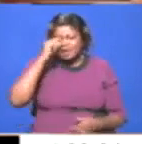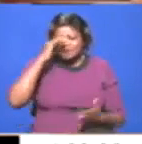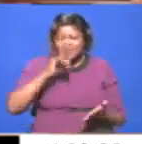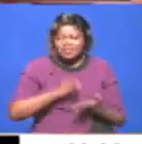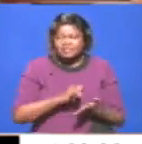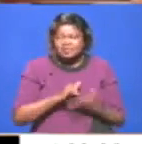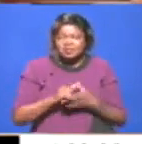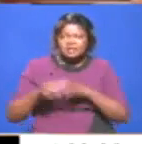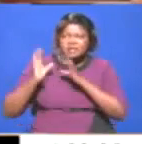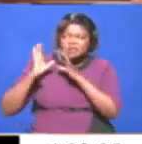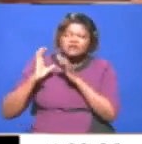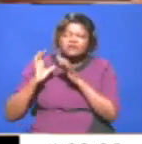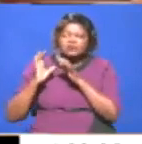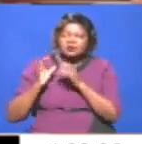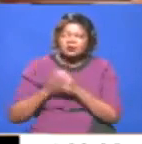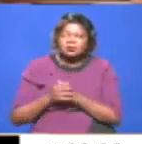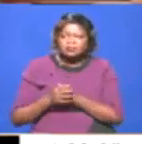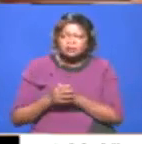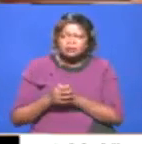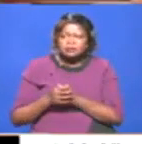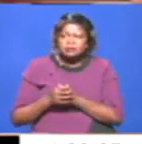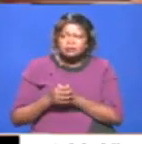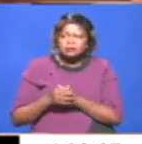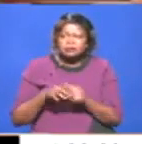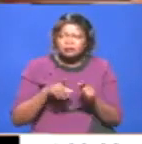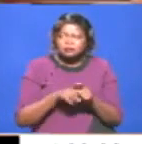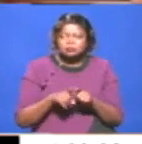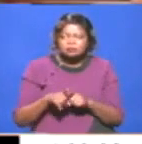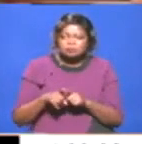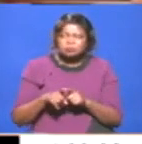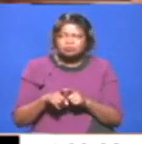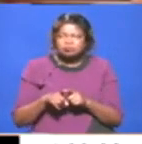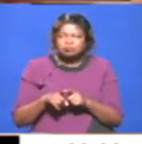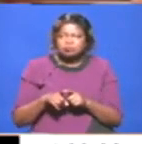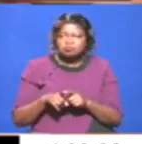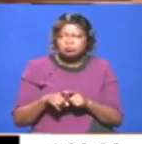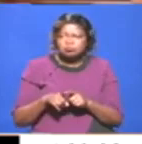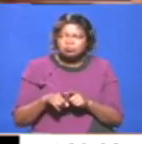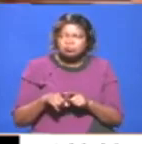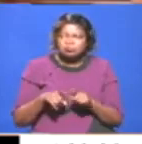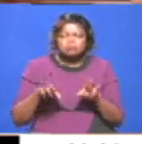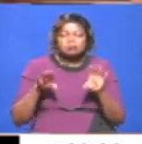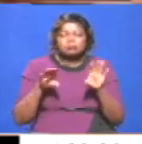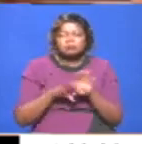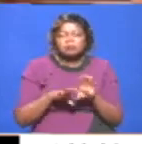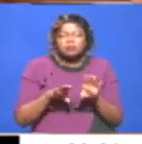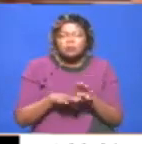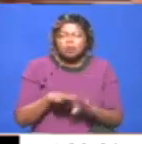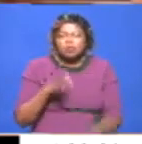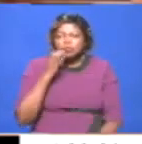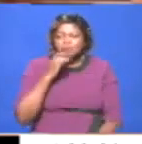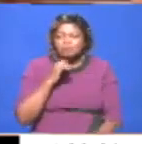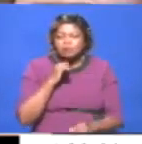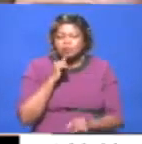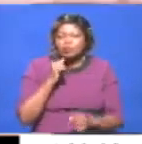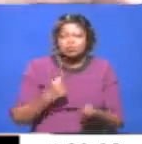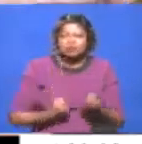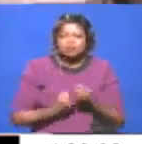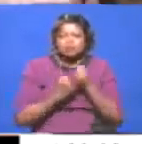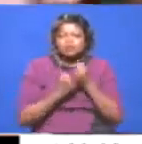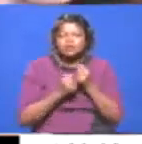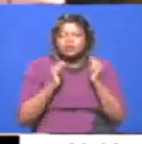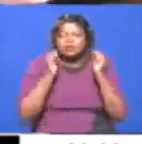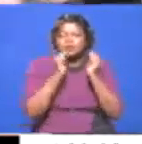was still firmly in the Orange Democratic Party and will not support his Pamoja African Alliance party.